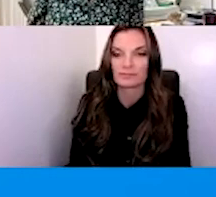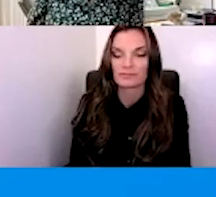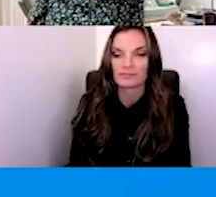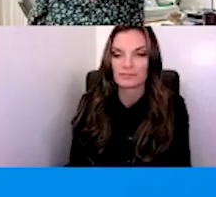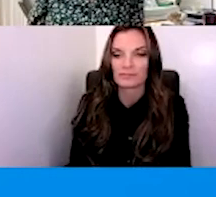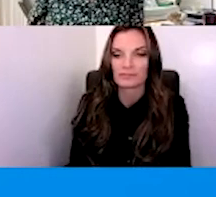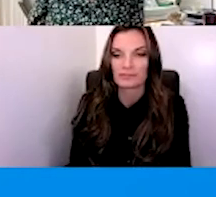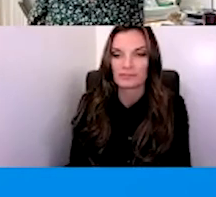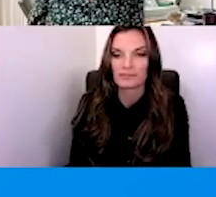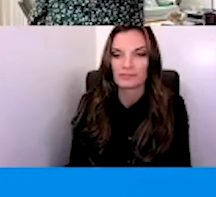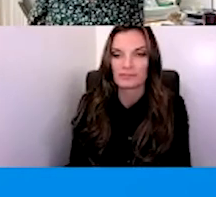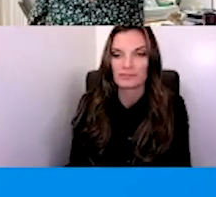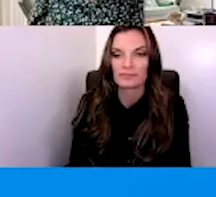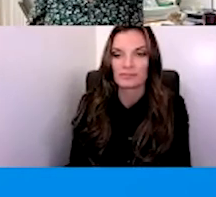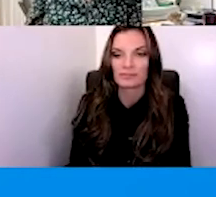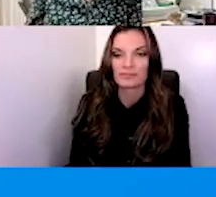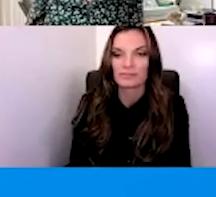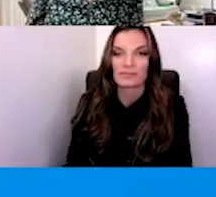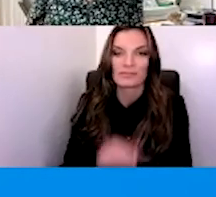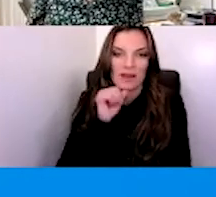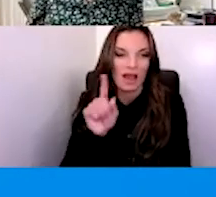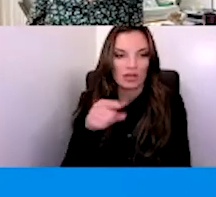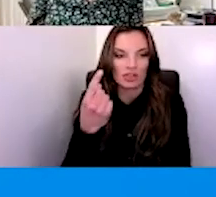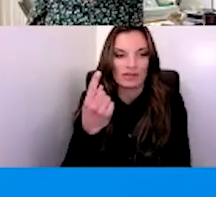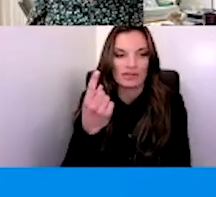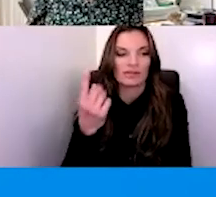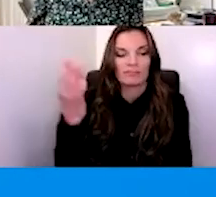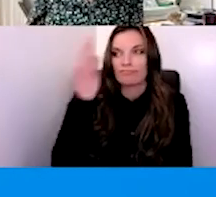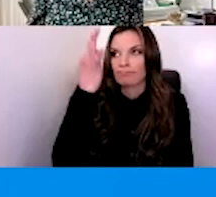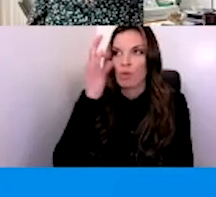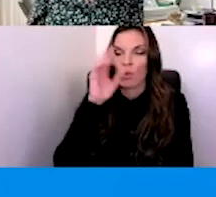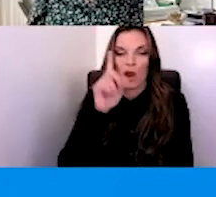people explaining to you what category they fit in to get it. But